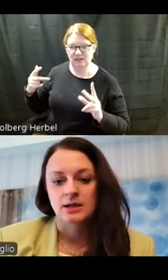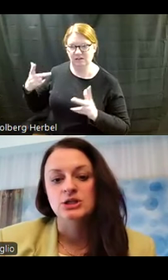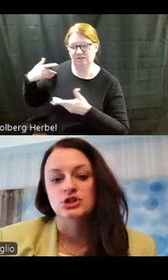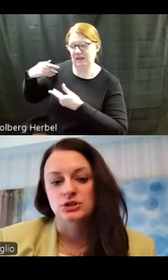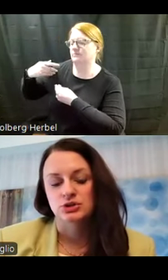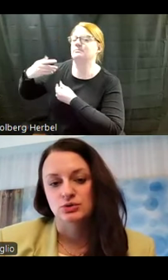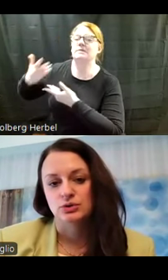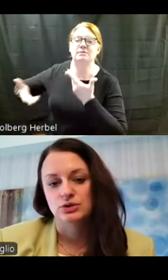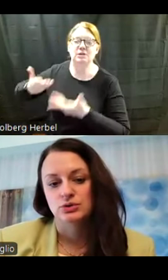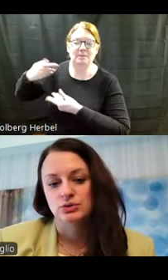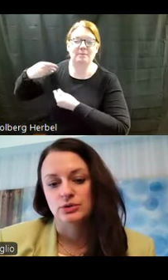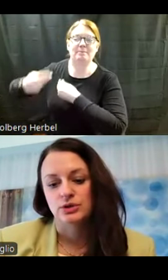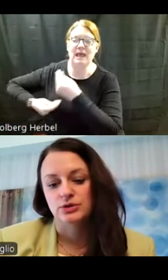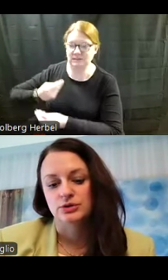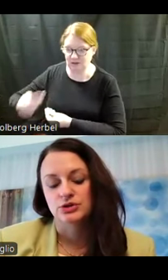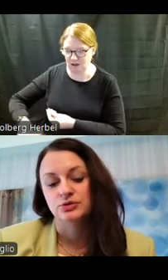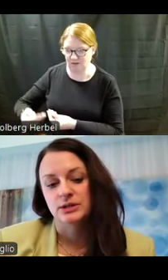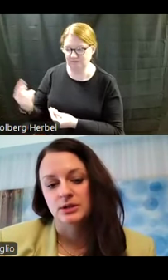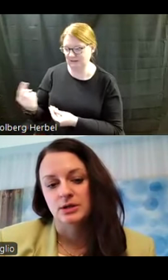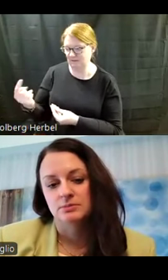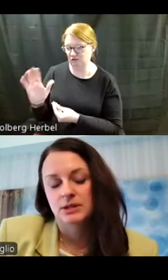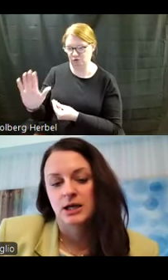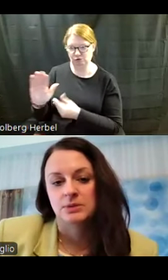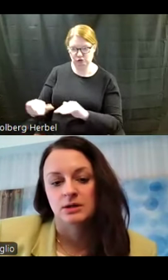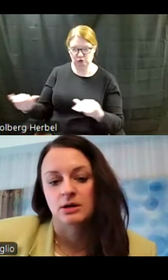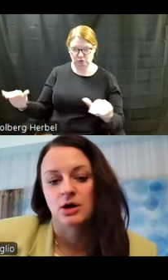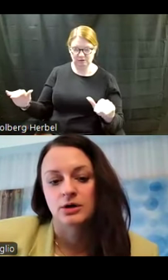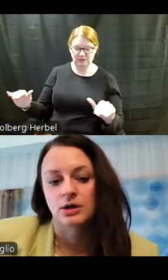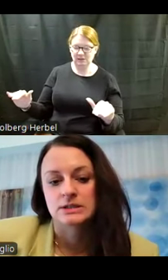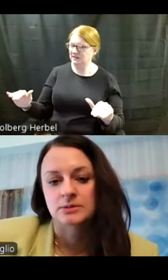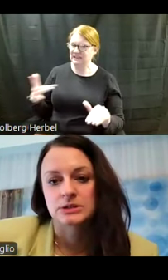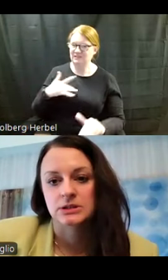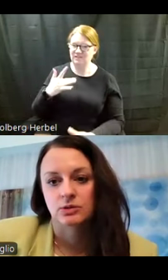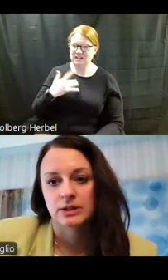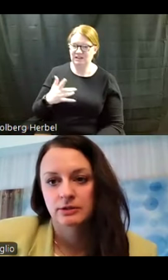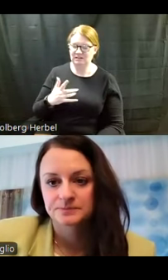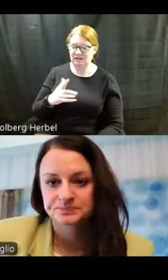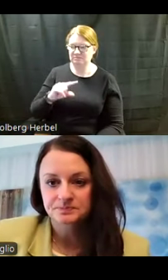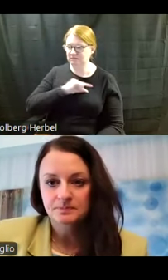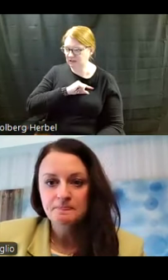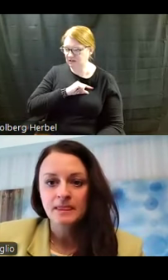a condition to your children can be a hard concept to deal with.